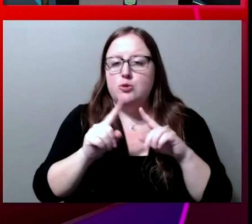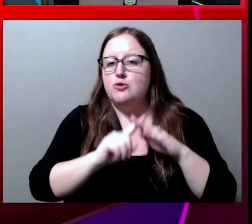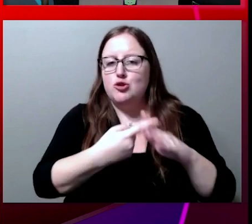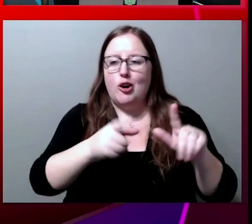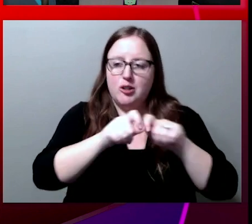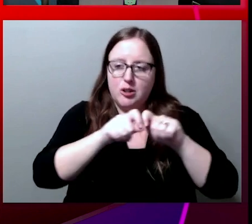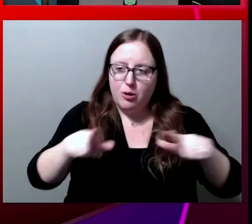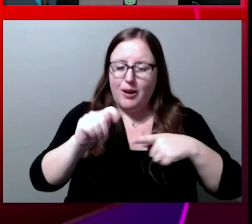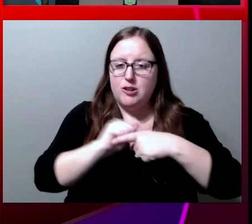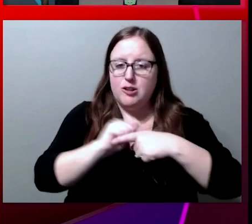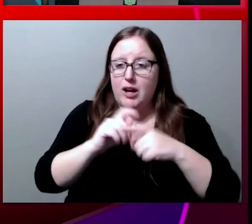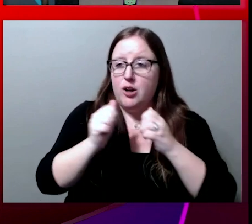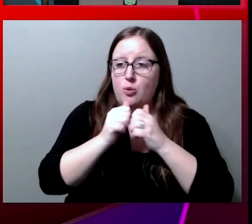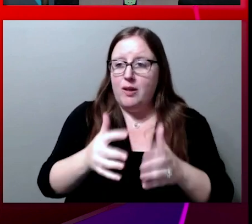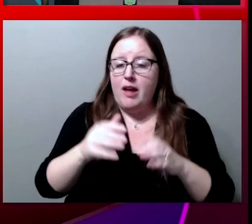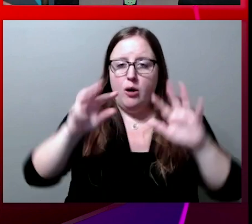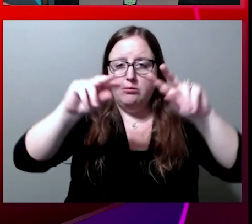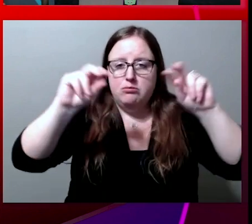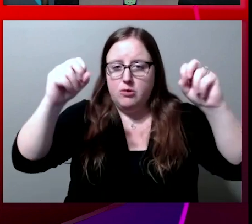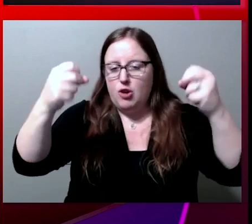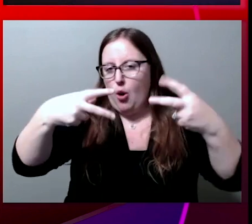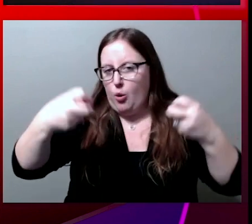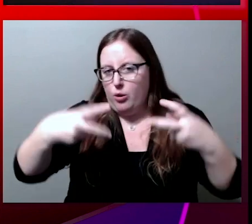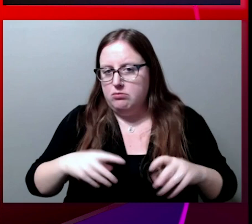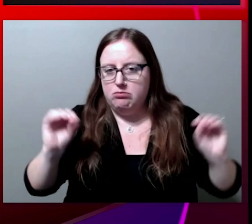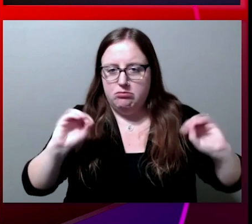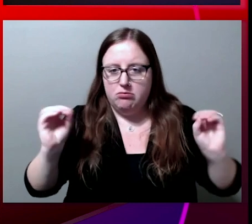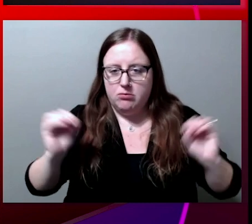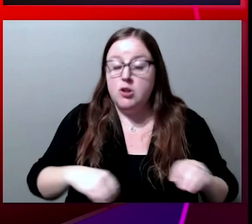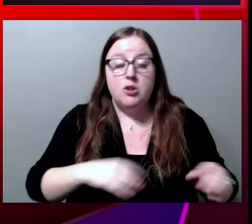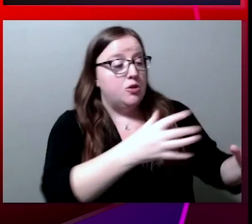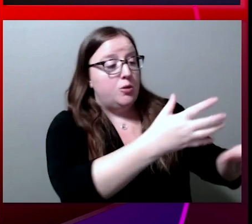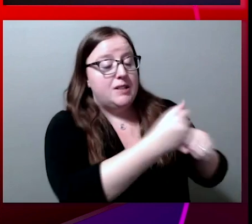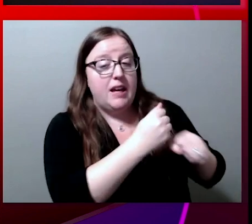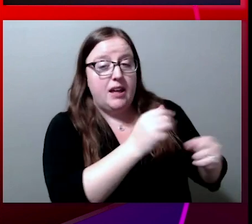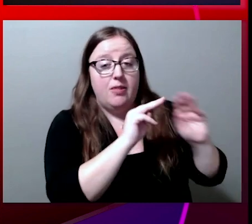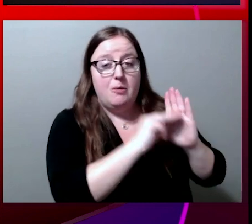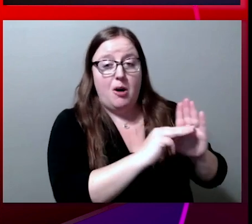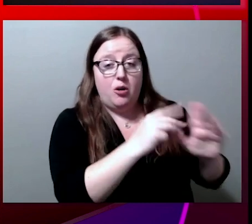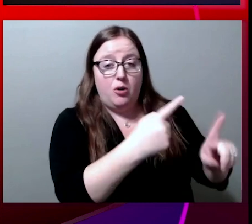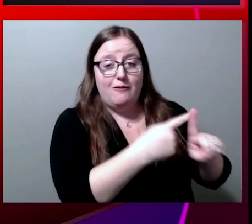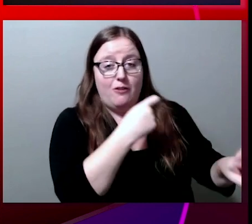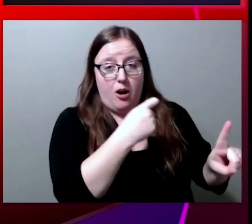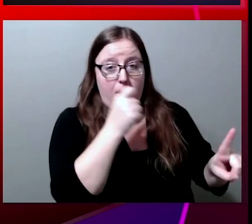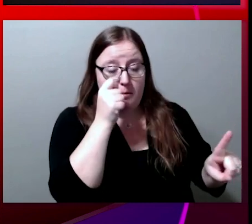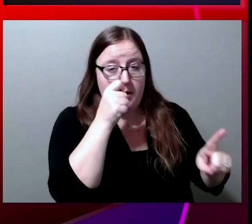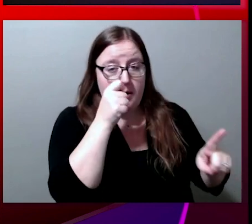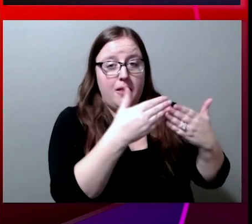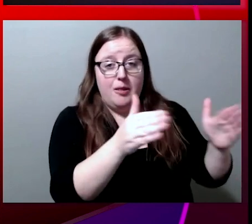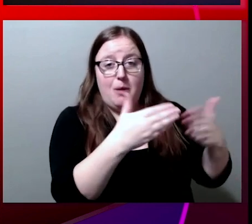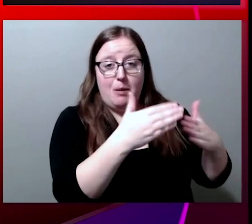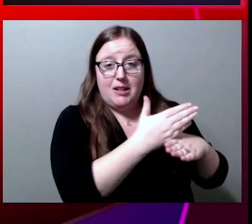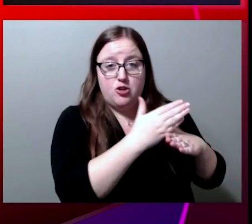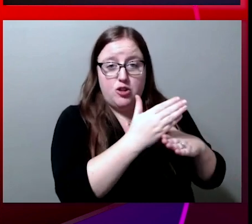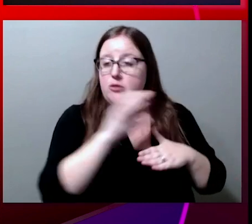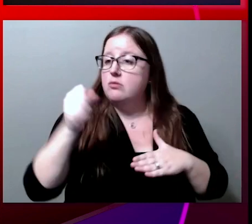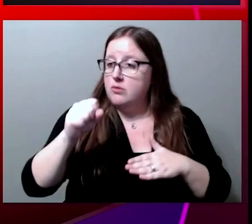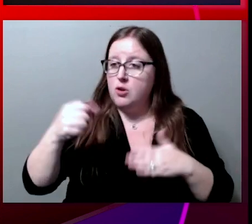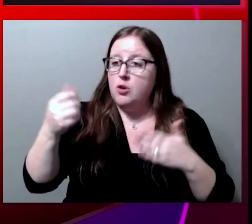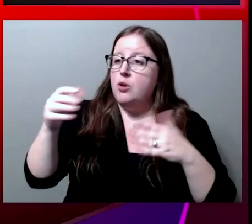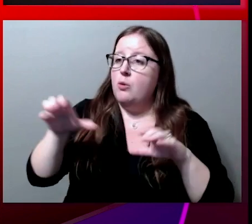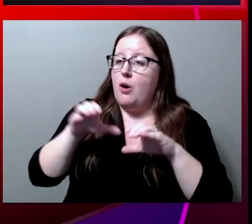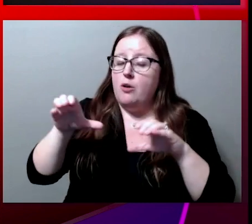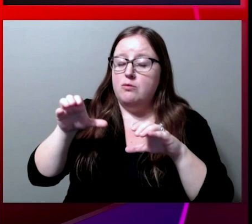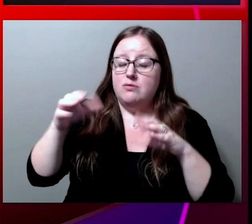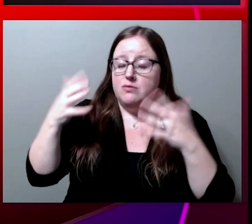train without writing any code. So they're taking the model from the publicly shared model? So we've already done that. So these are